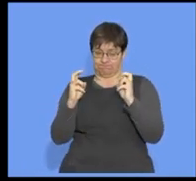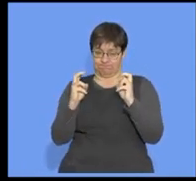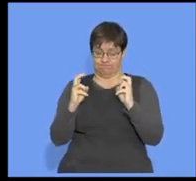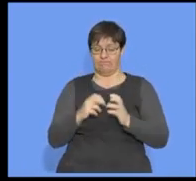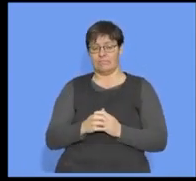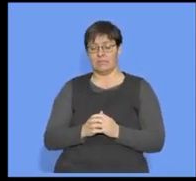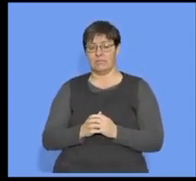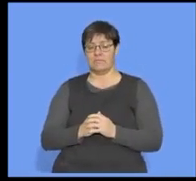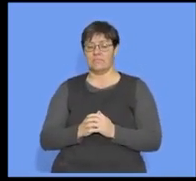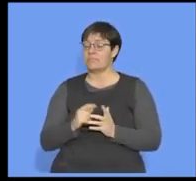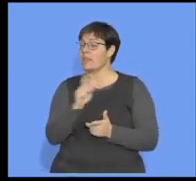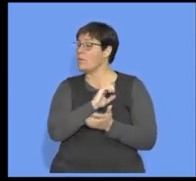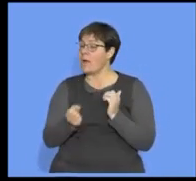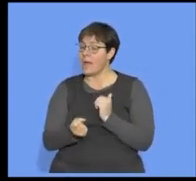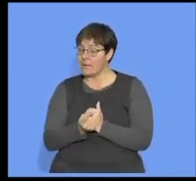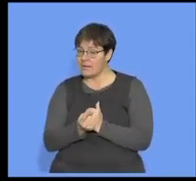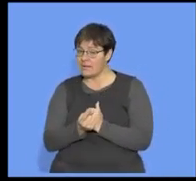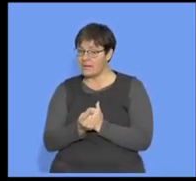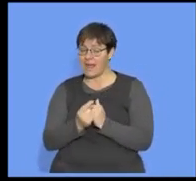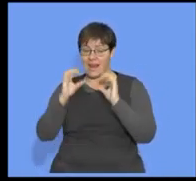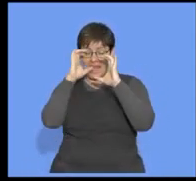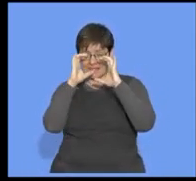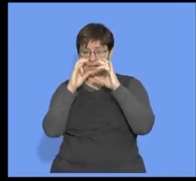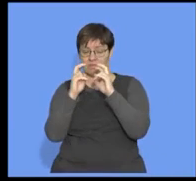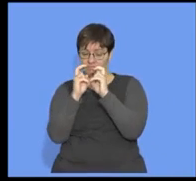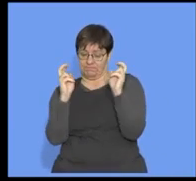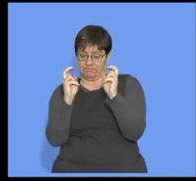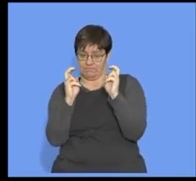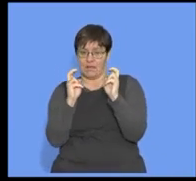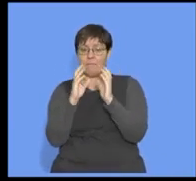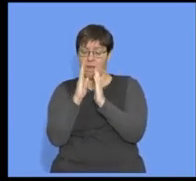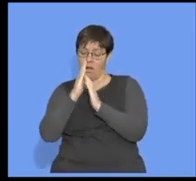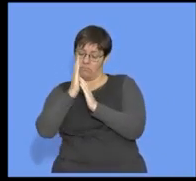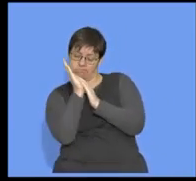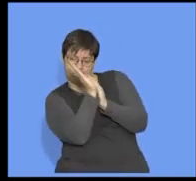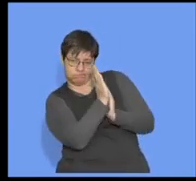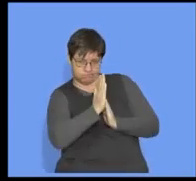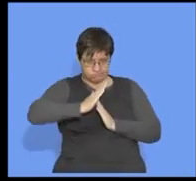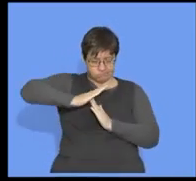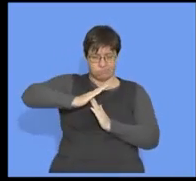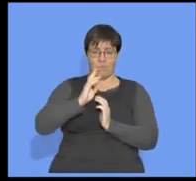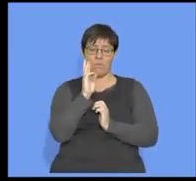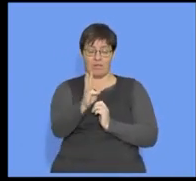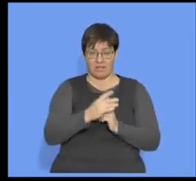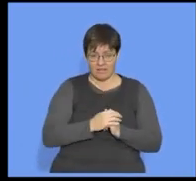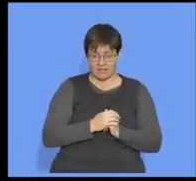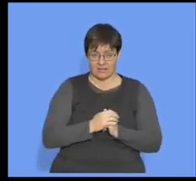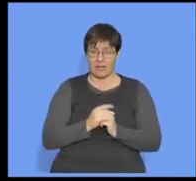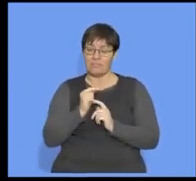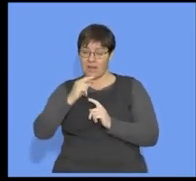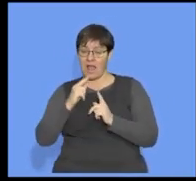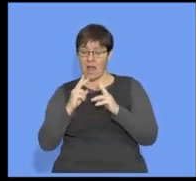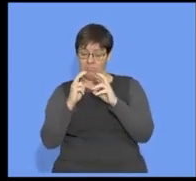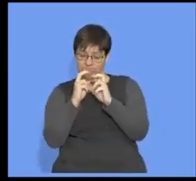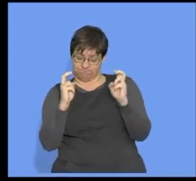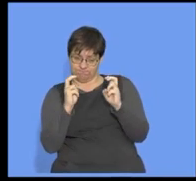up. And what will happen to the lens? The tension of the lens will increase. Then when